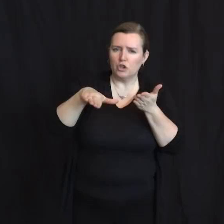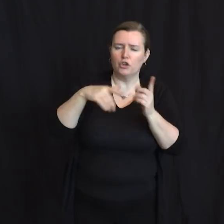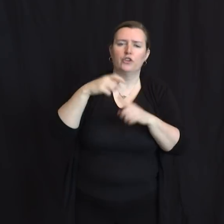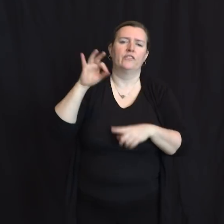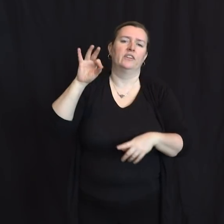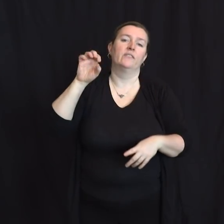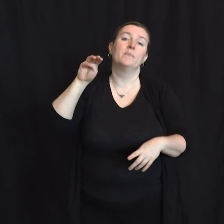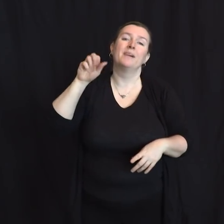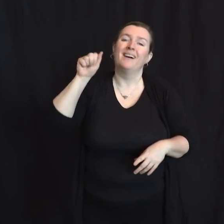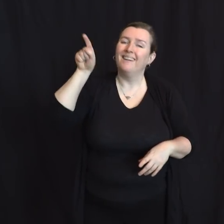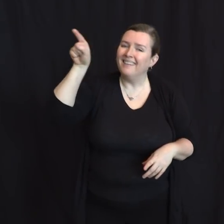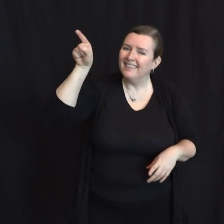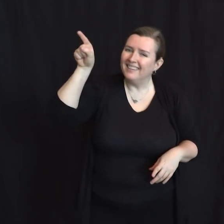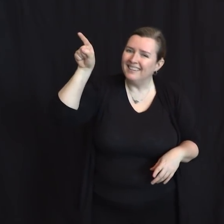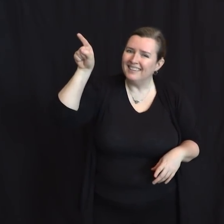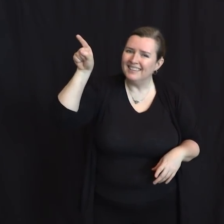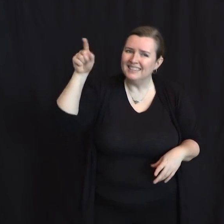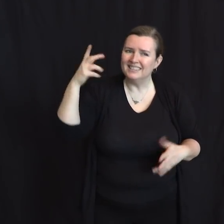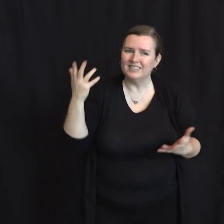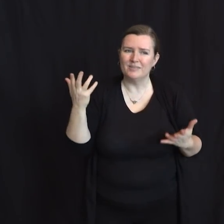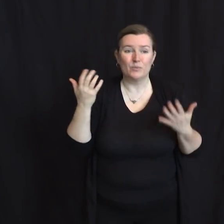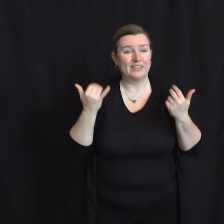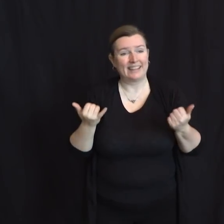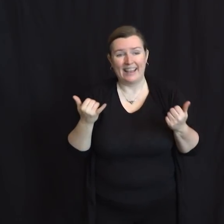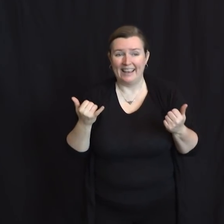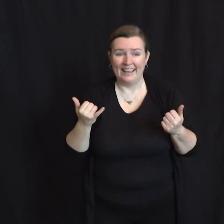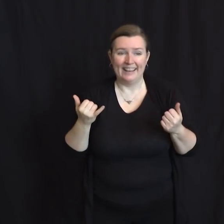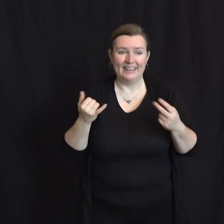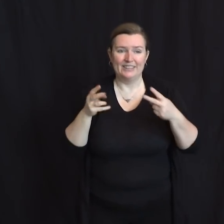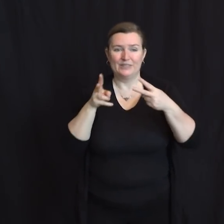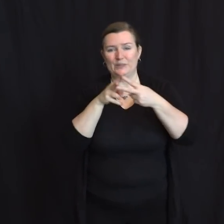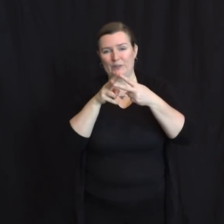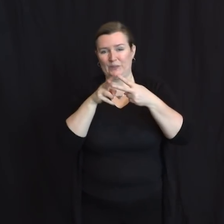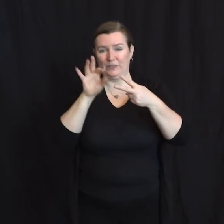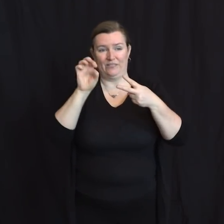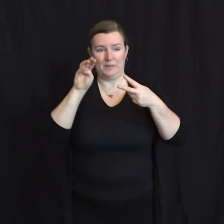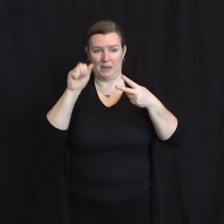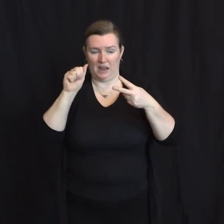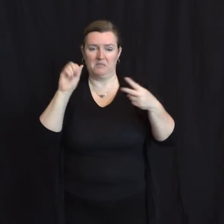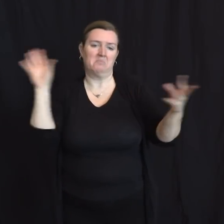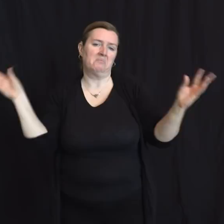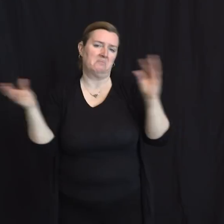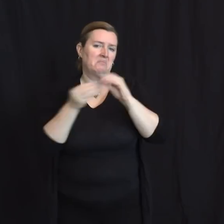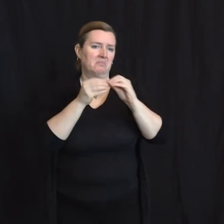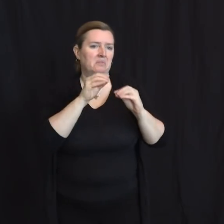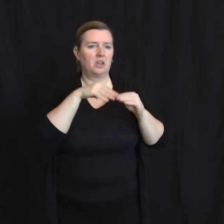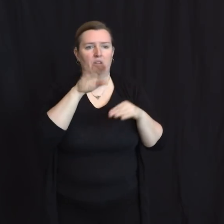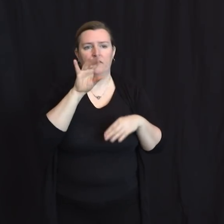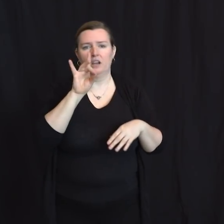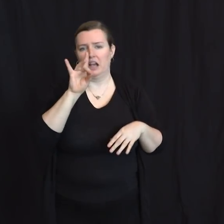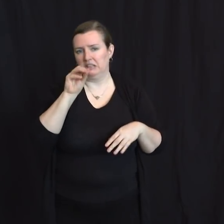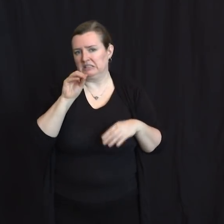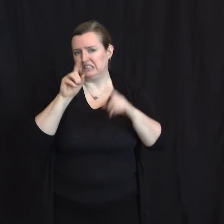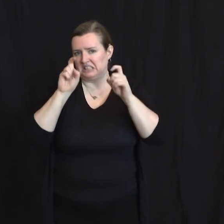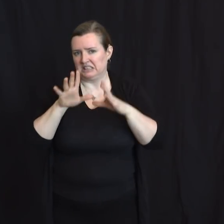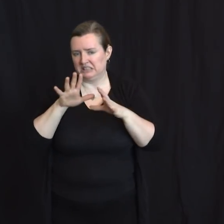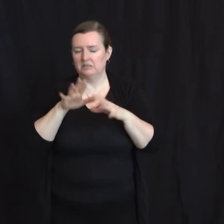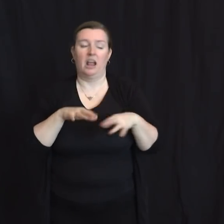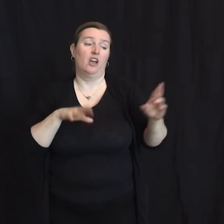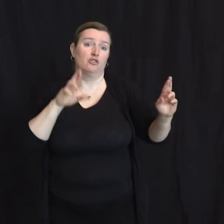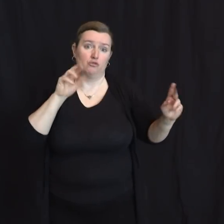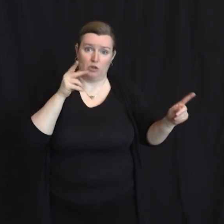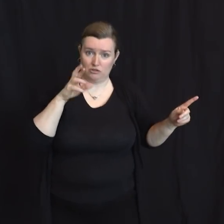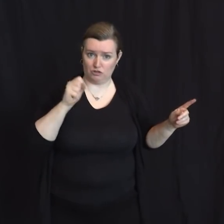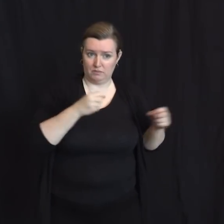only 2 of 86 sites, and obviously you've got Rutgers exploding here. Judy, you want to address